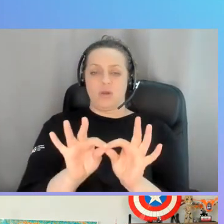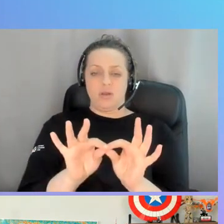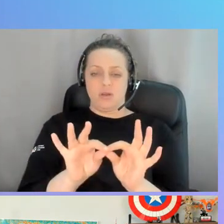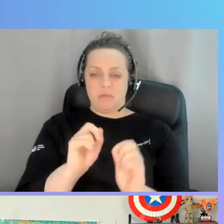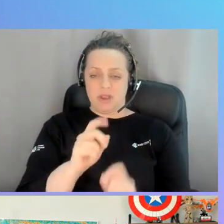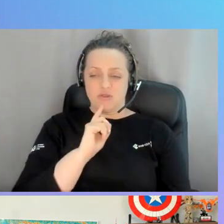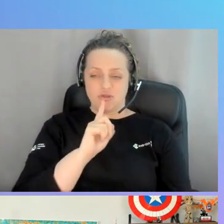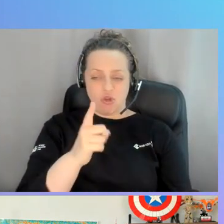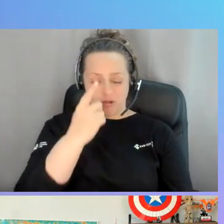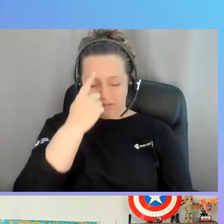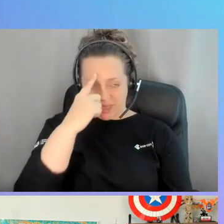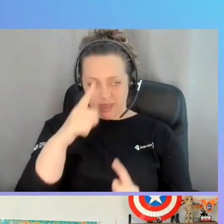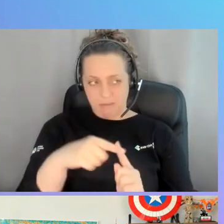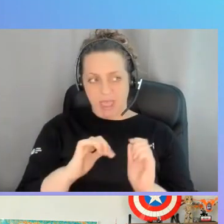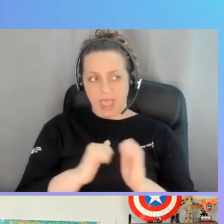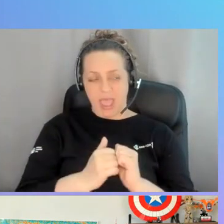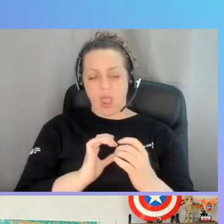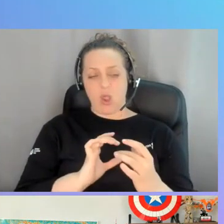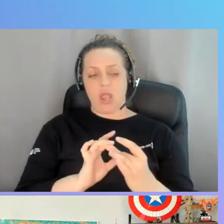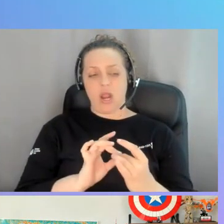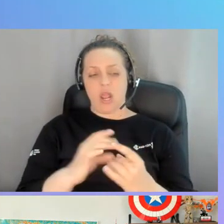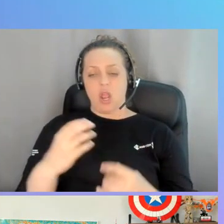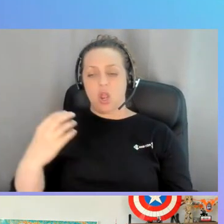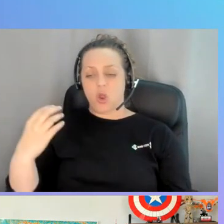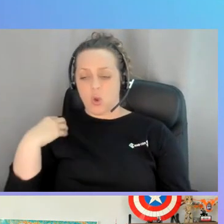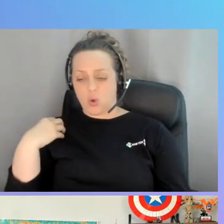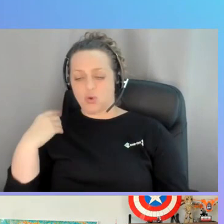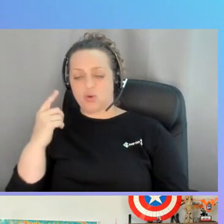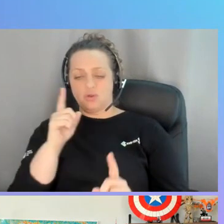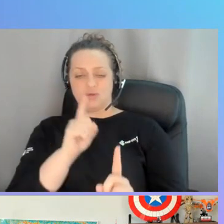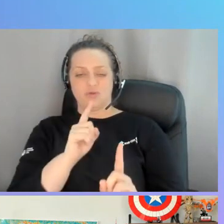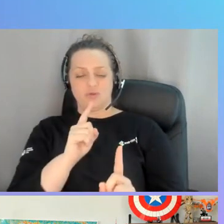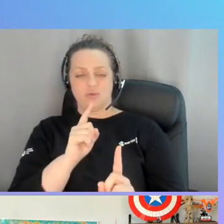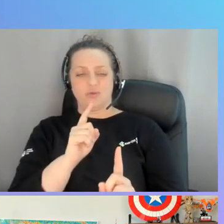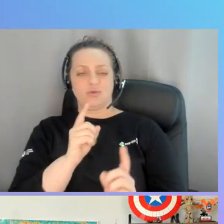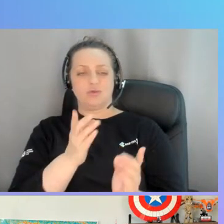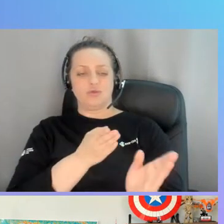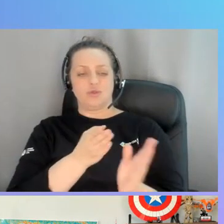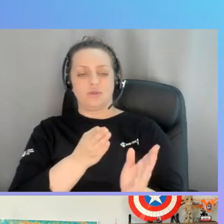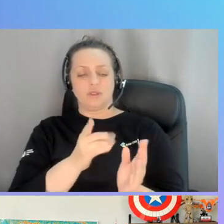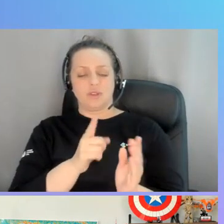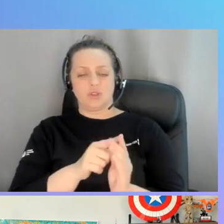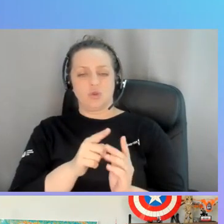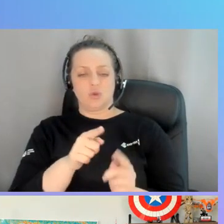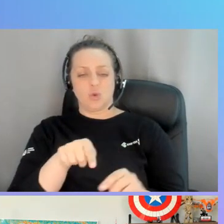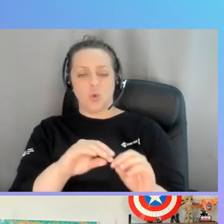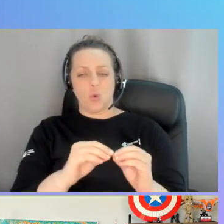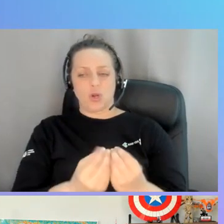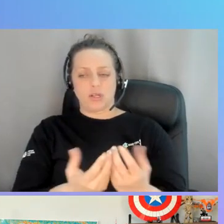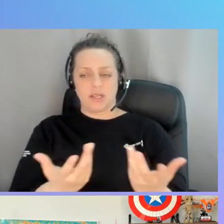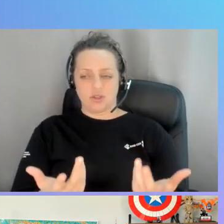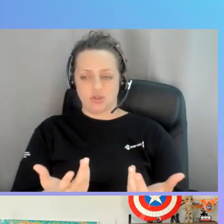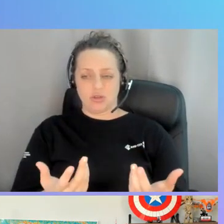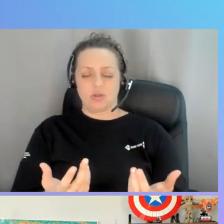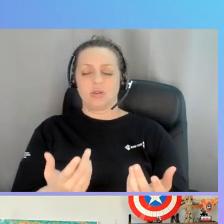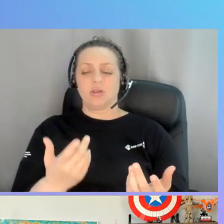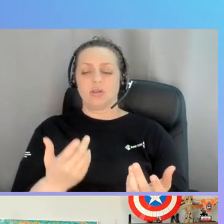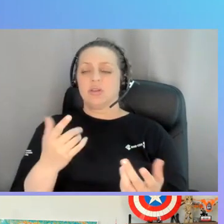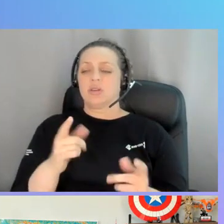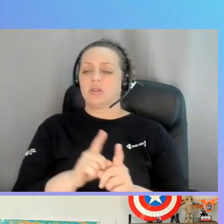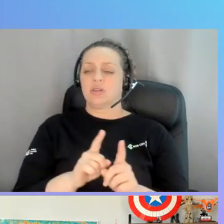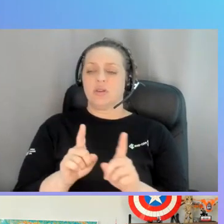you are thinking about how to kind of coach and provide coaching services to your organization. And this is one of those areas too, where you